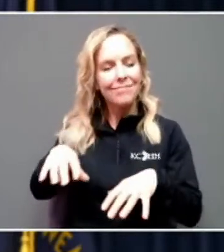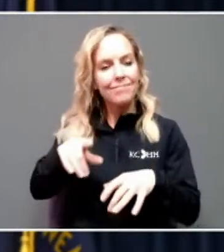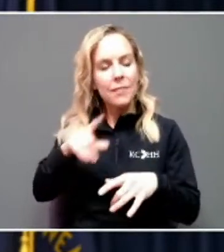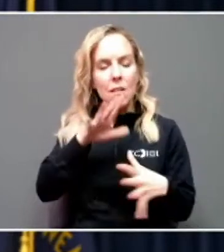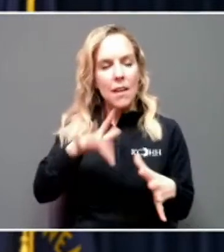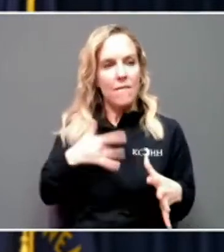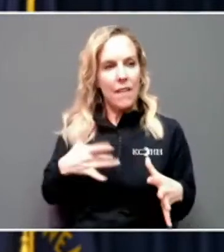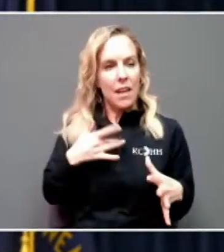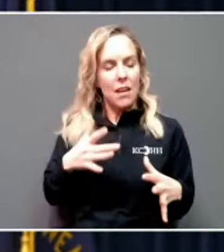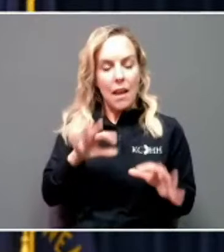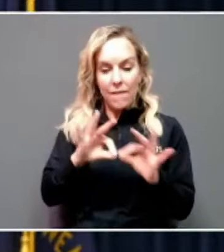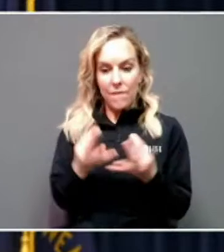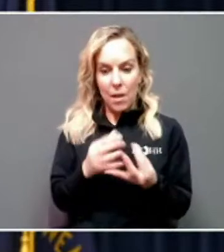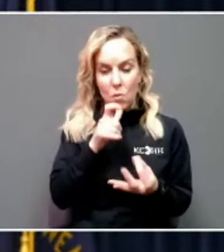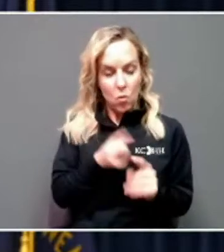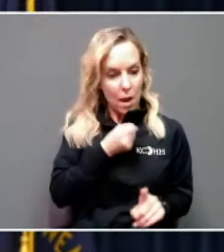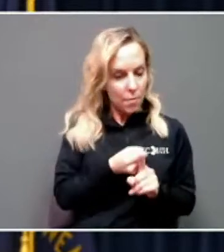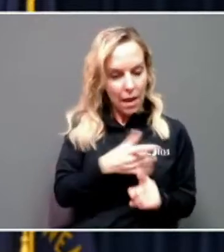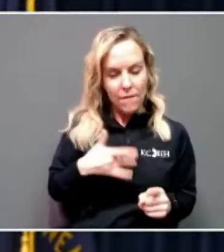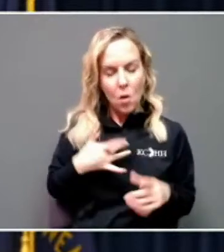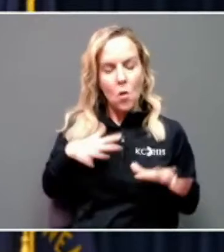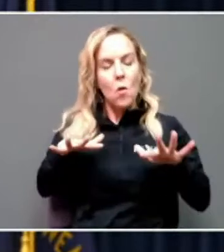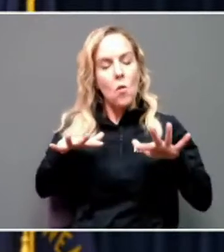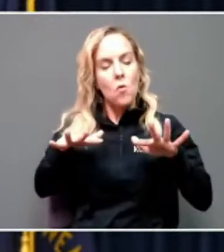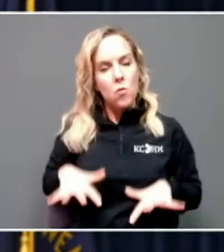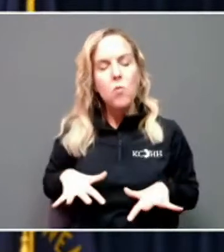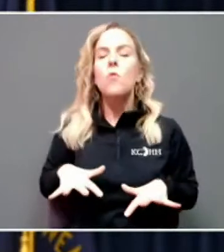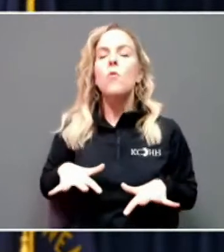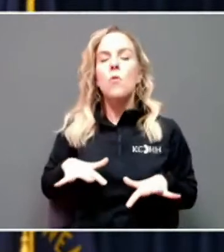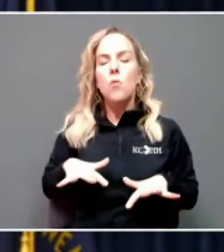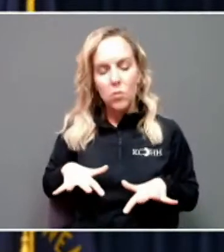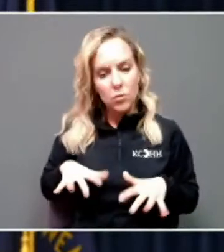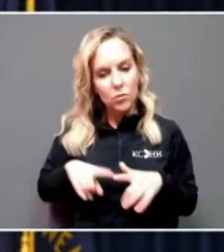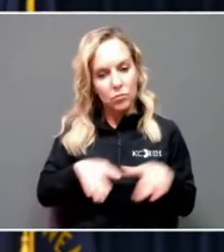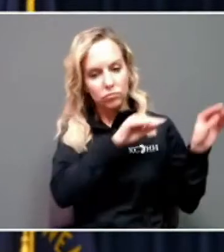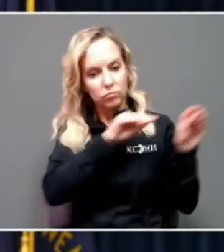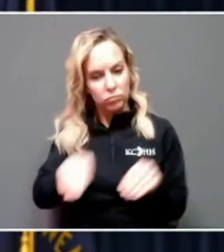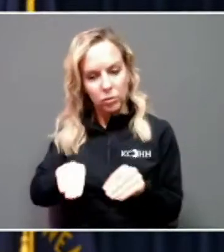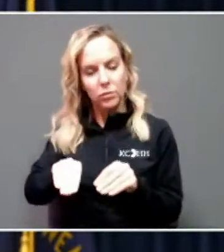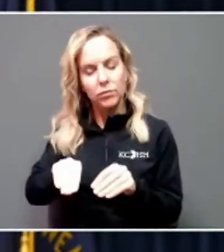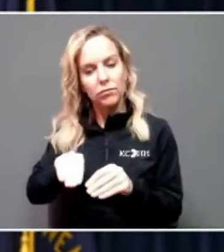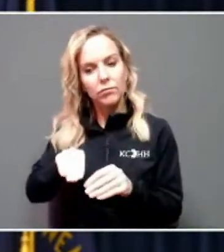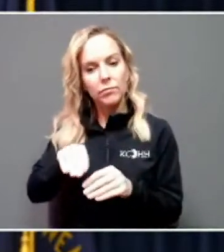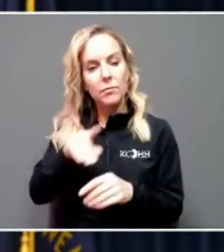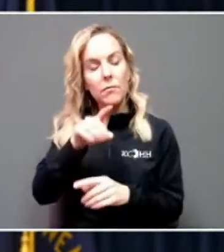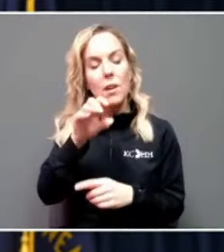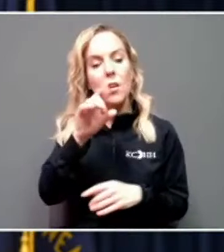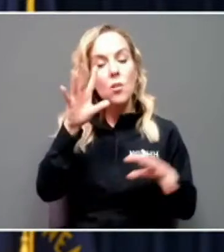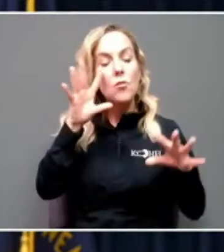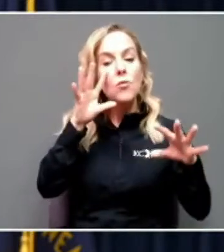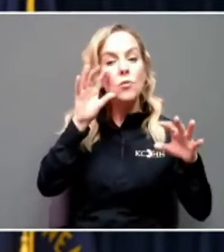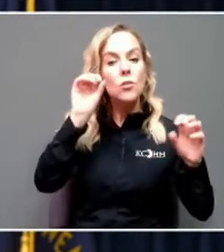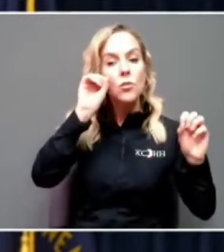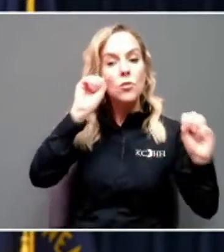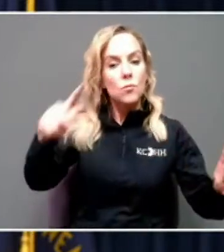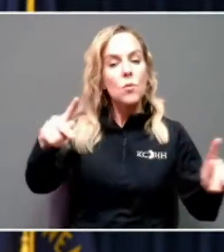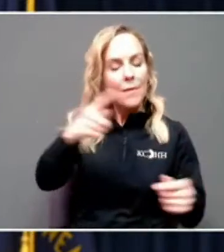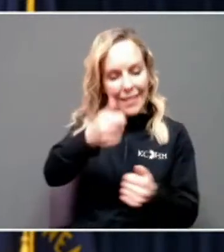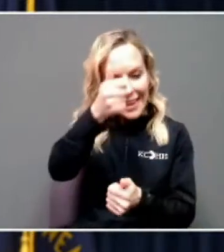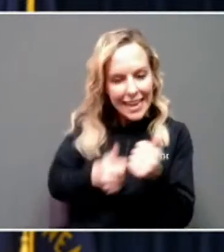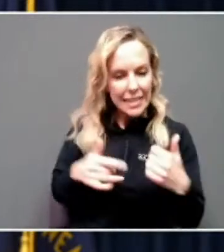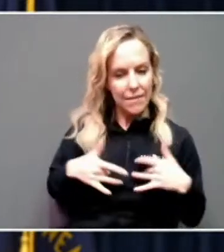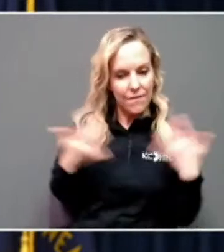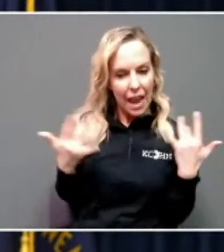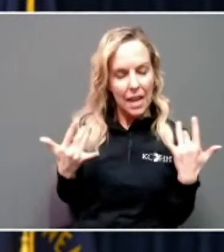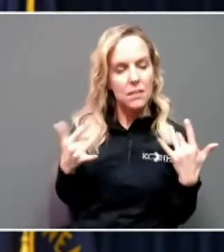and dignity. It was a whole lot of smiles, and the superintendents were there at each event because it was